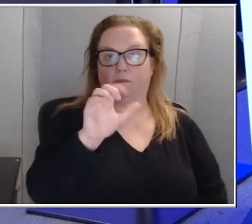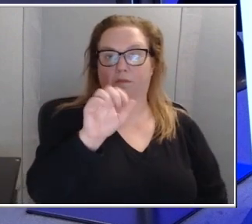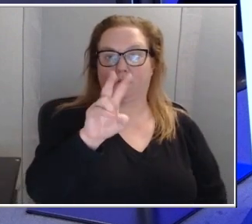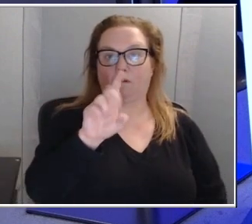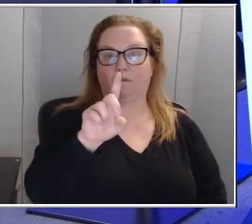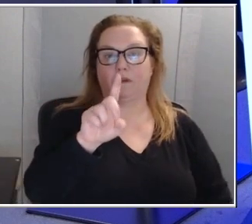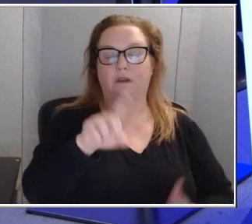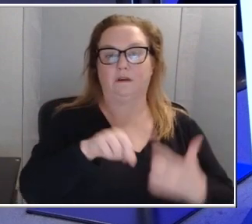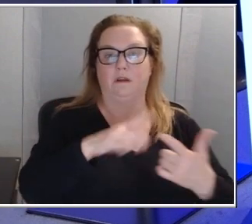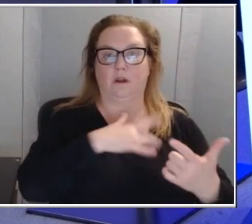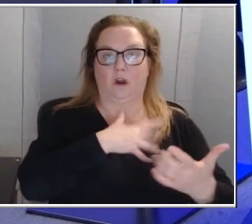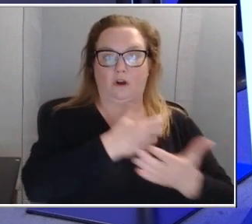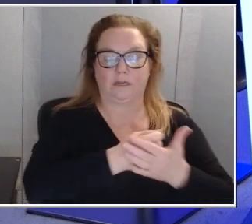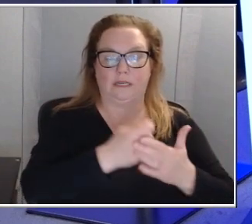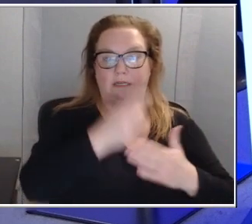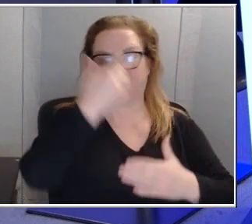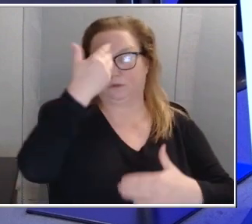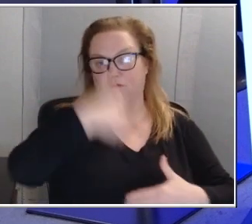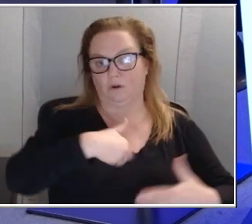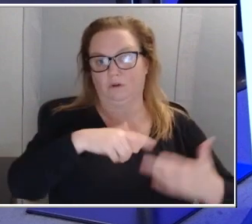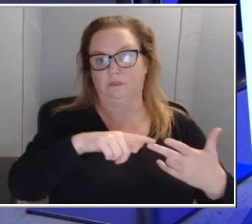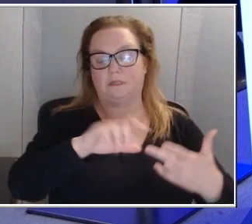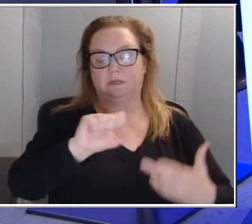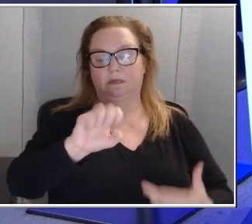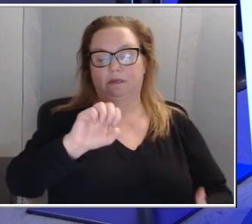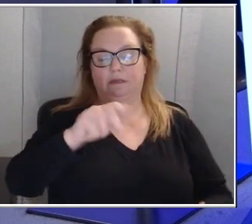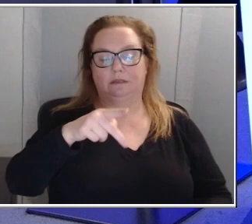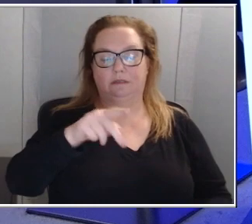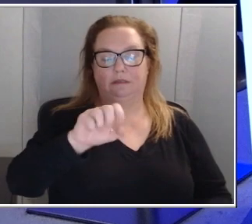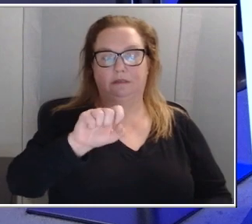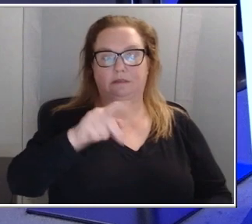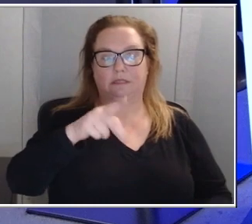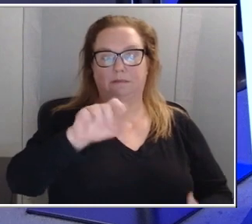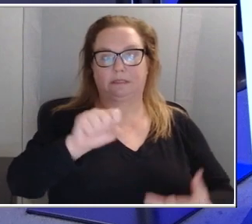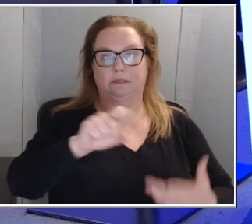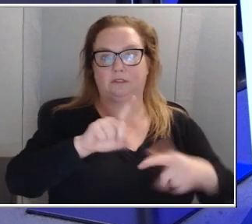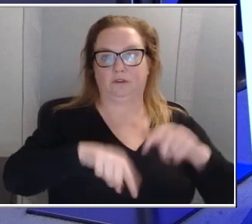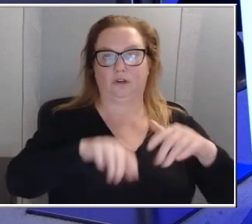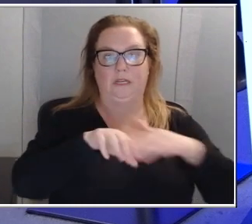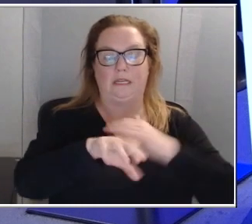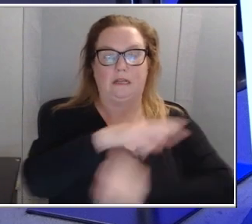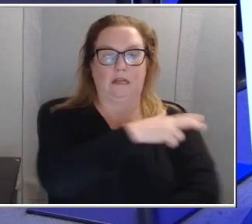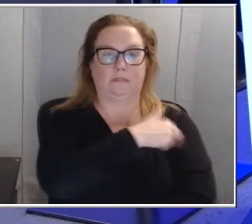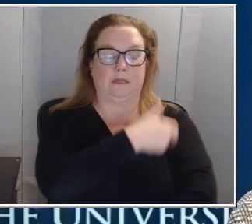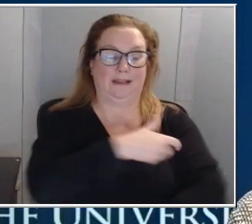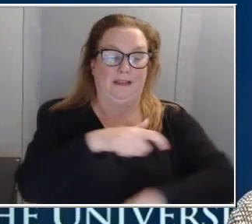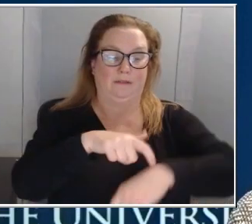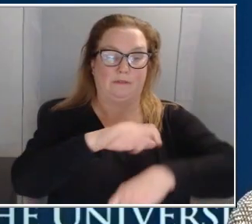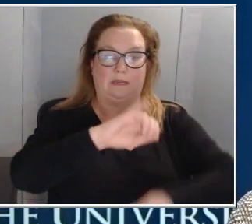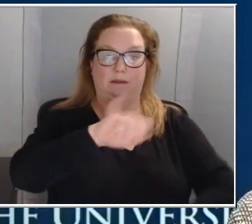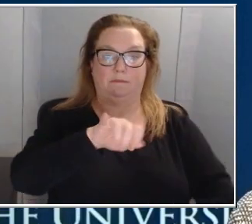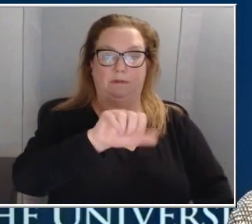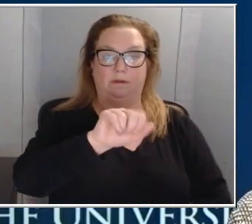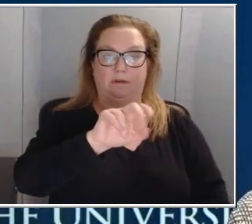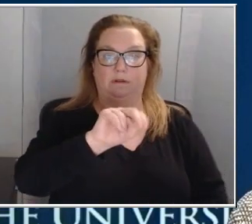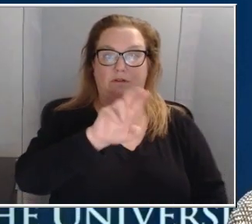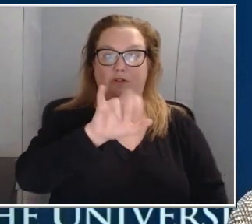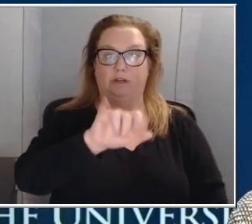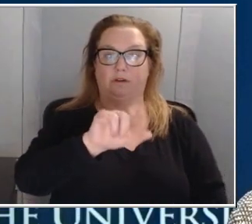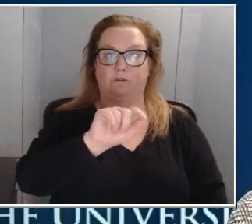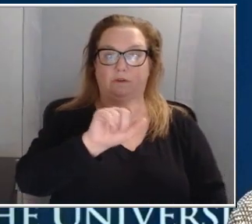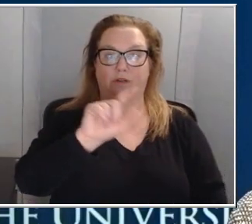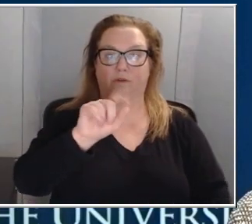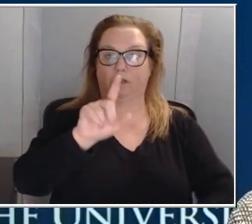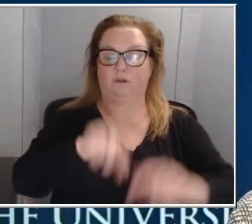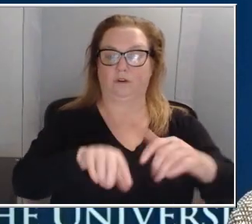heart attacks, strokes, sepsis, and all those other things, because you couldn't get in the hospital. I mean, there was a time in January of 2020, you could not get in